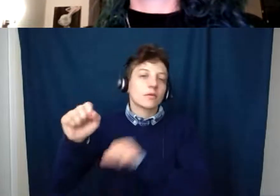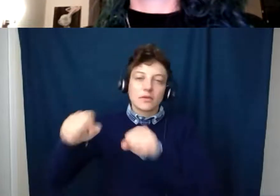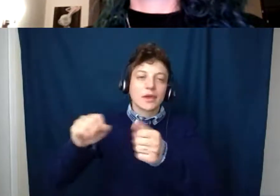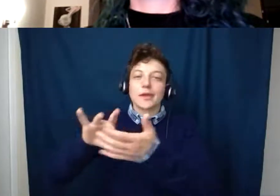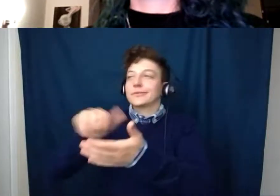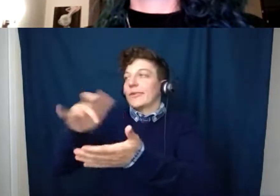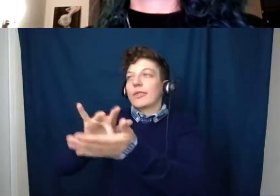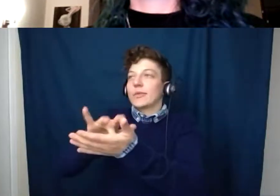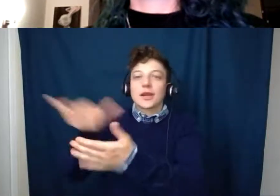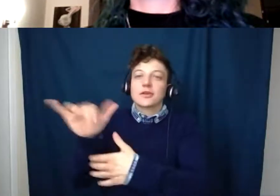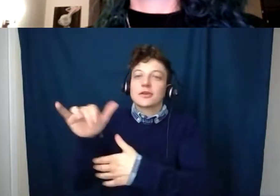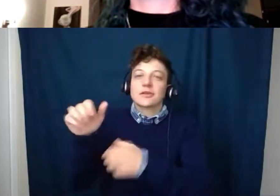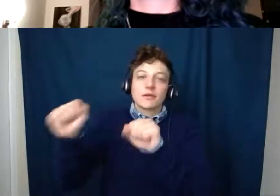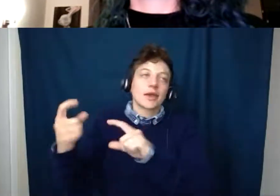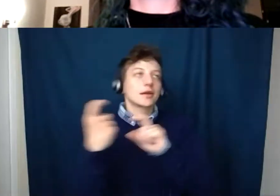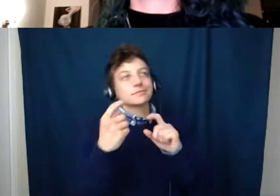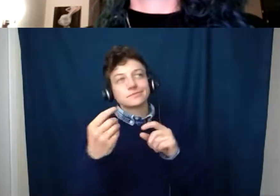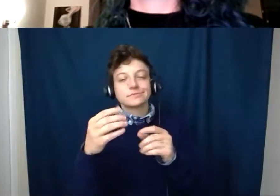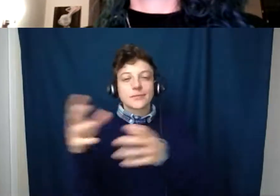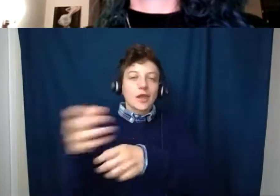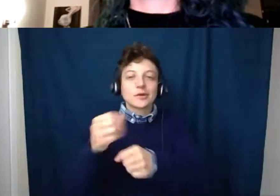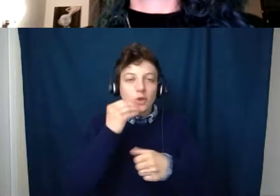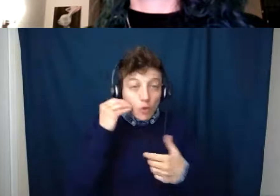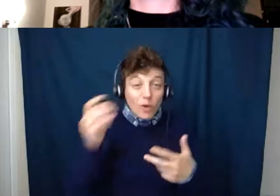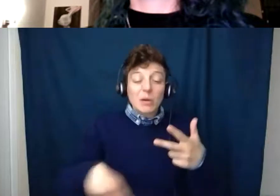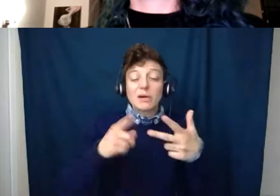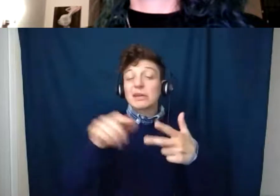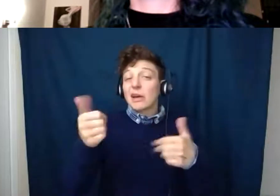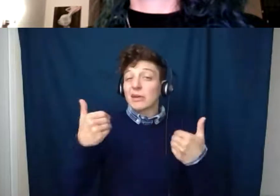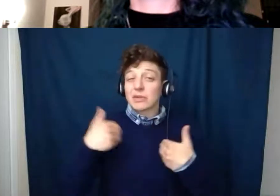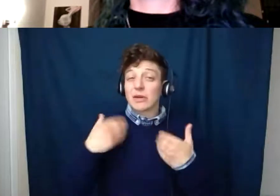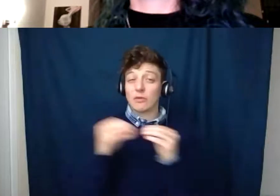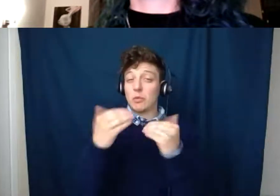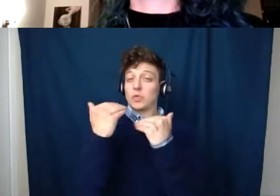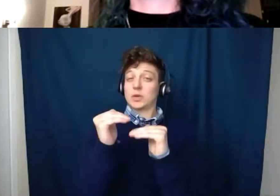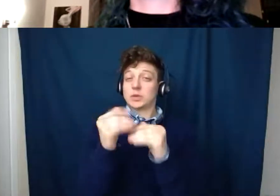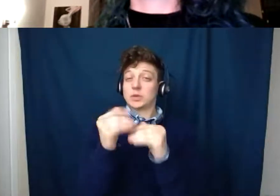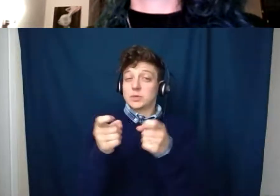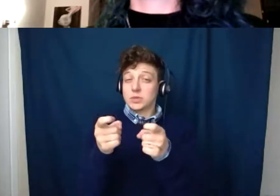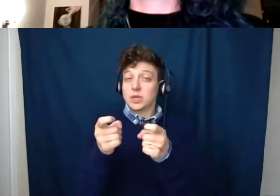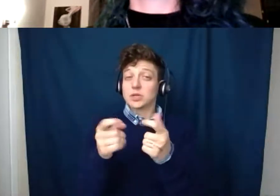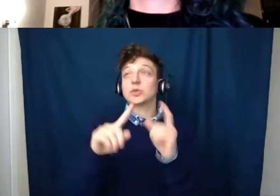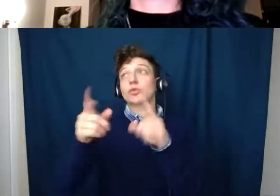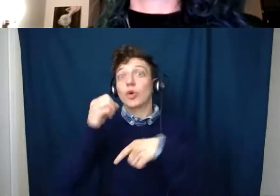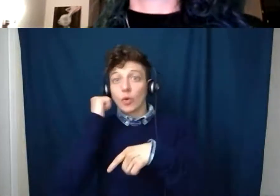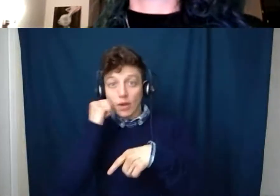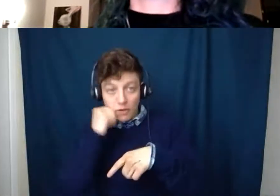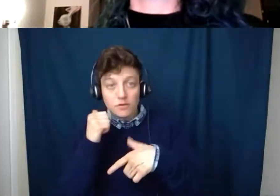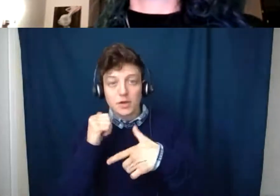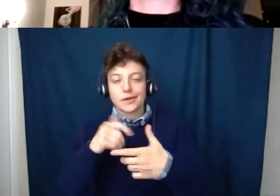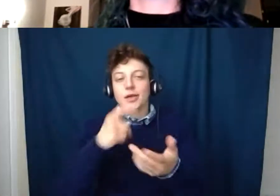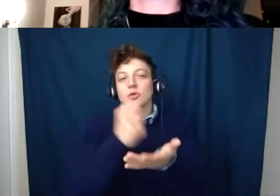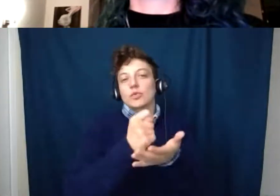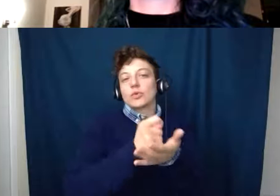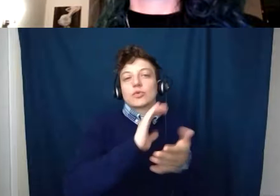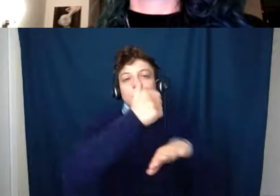tight regulations, and you have to go every day to a treatment facility. The mechanism of action of those drugs is a little